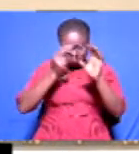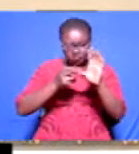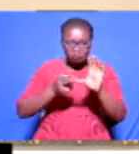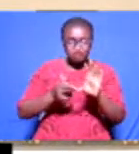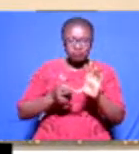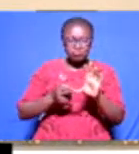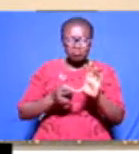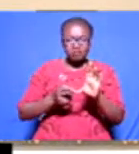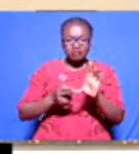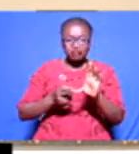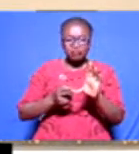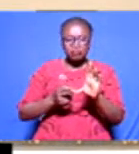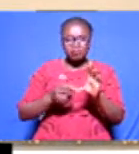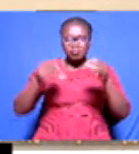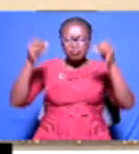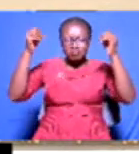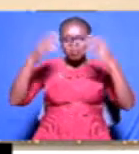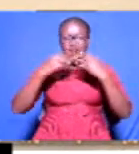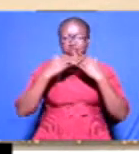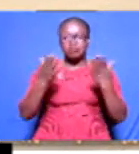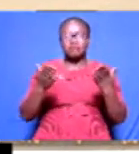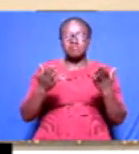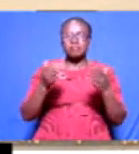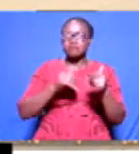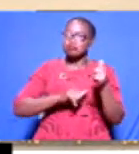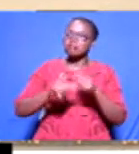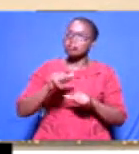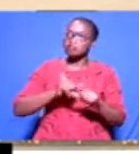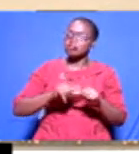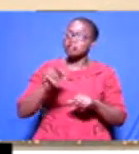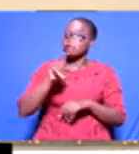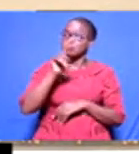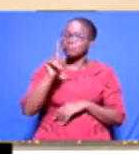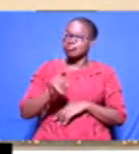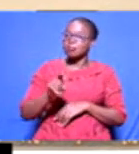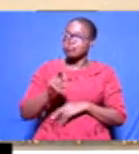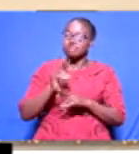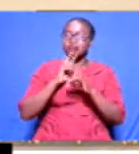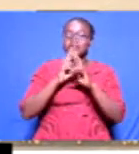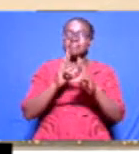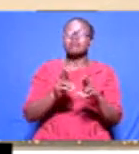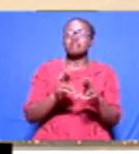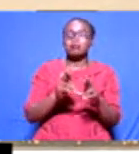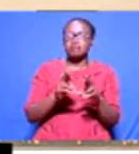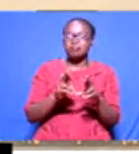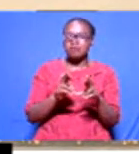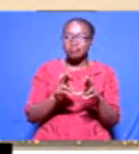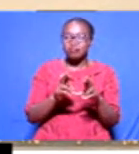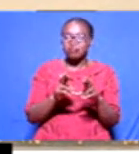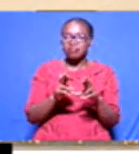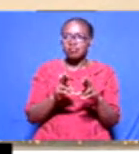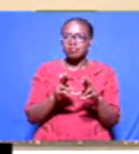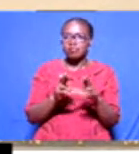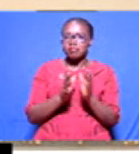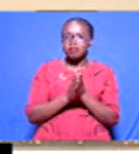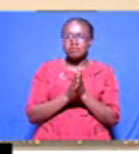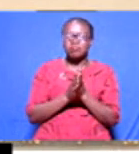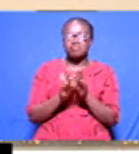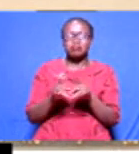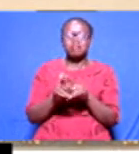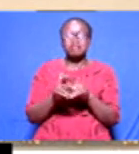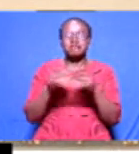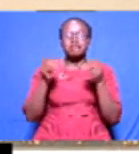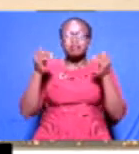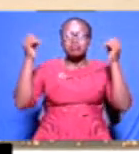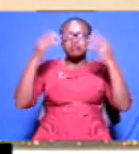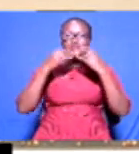We are unclear about exams and its outcomes, and we are unclear about